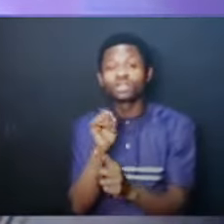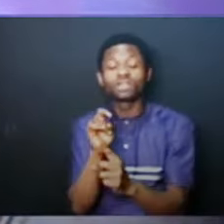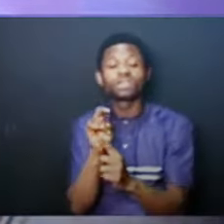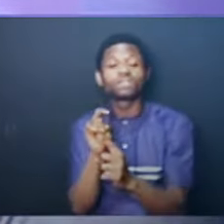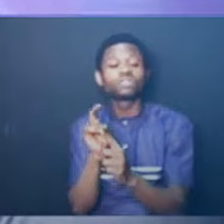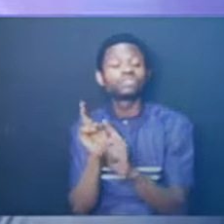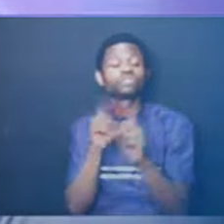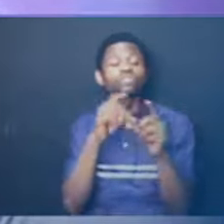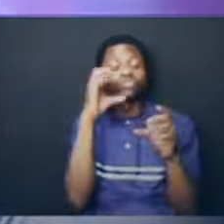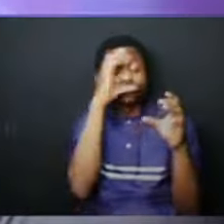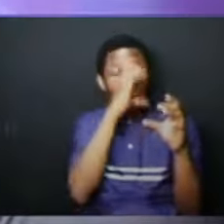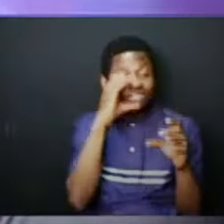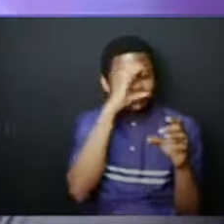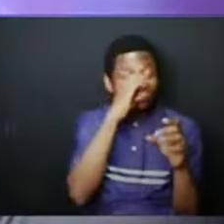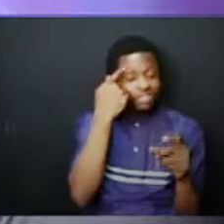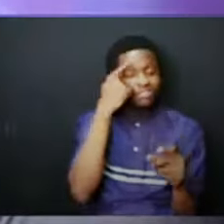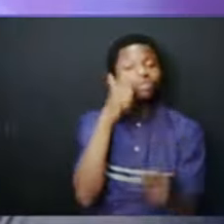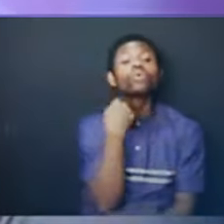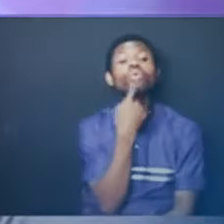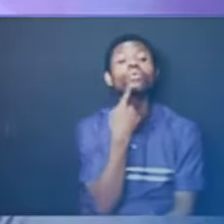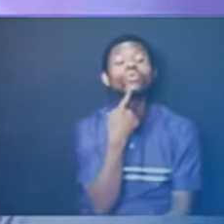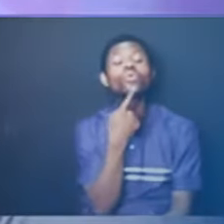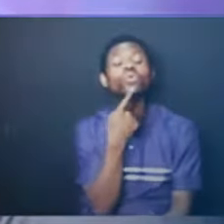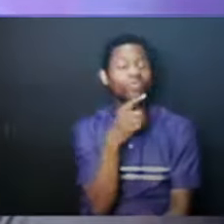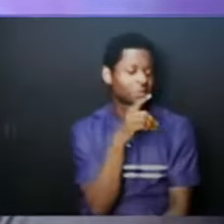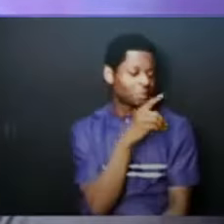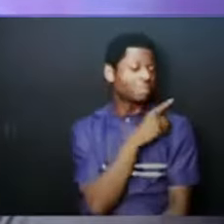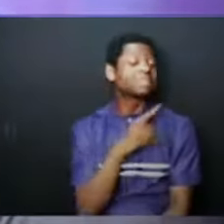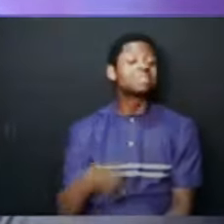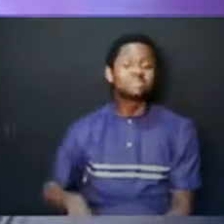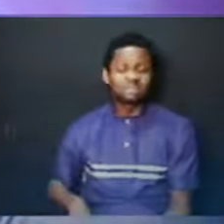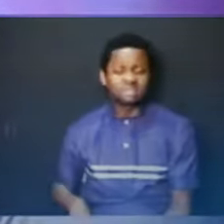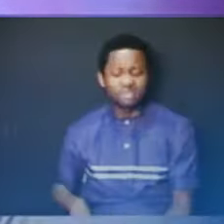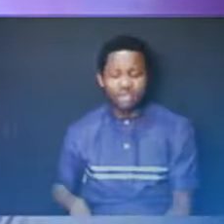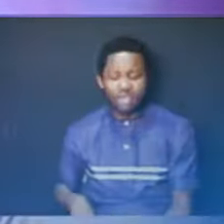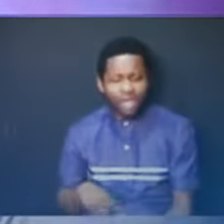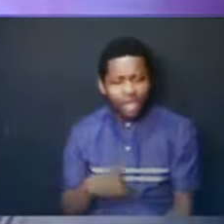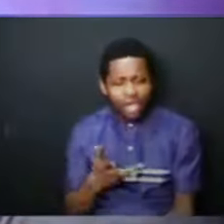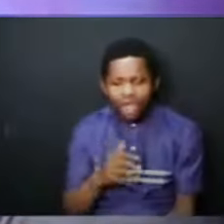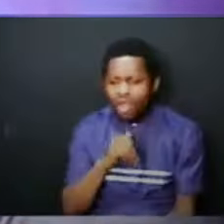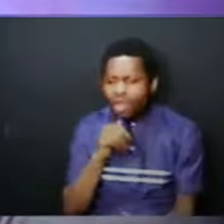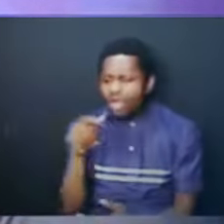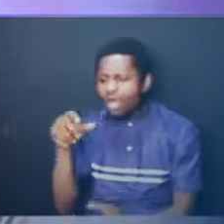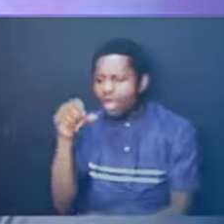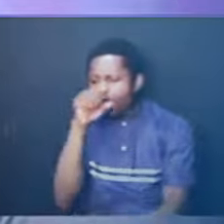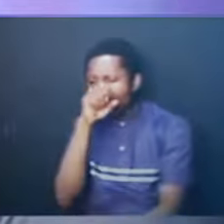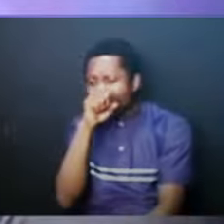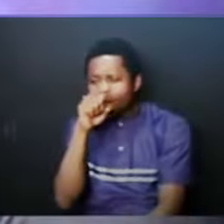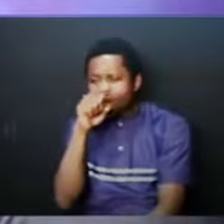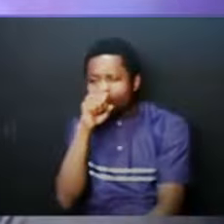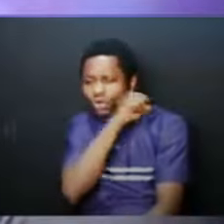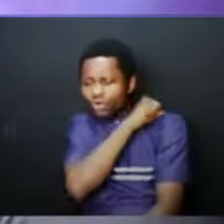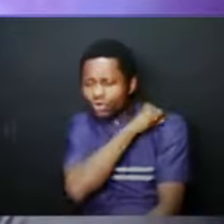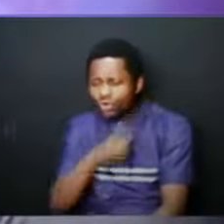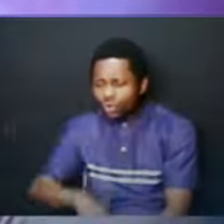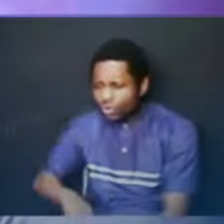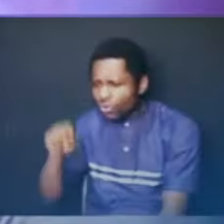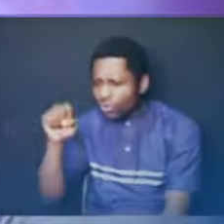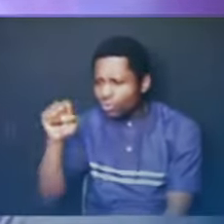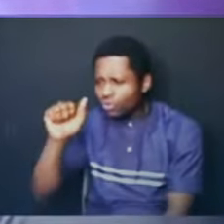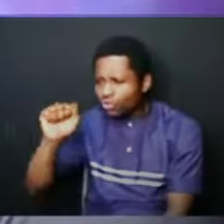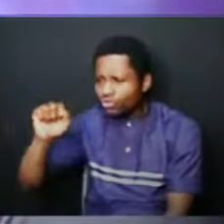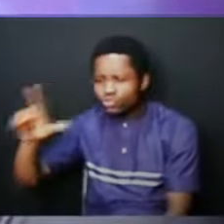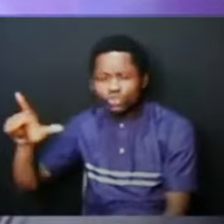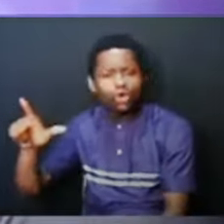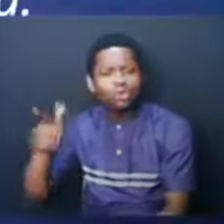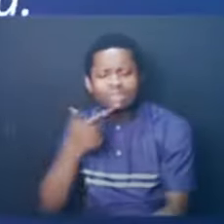who? Was he not the one who was crying, saying that I will not do anything against you? Don't let the tears of